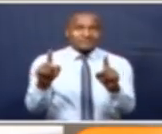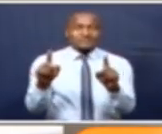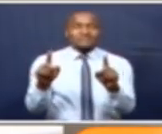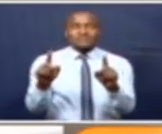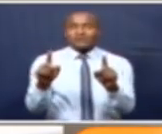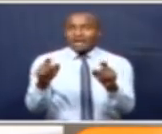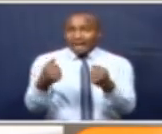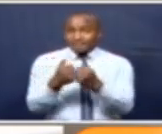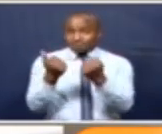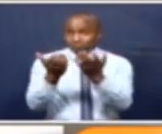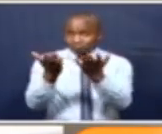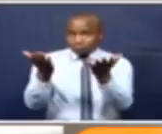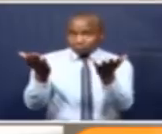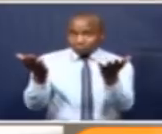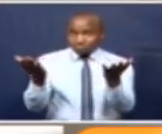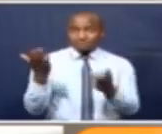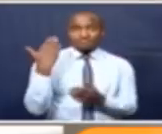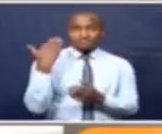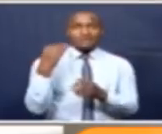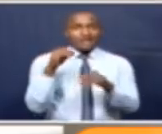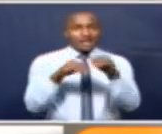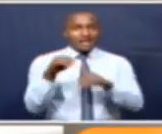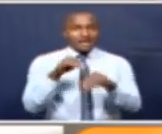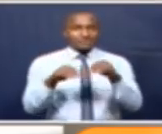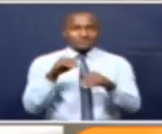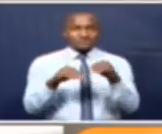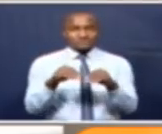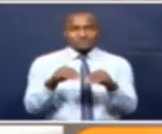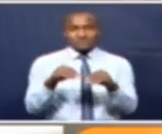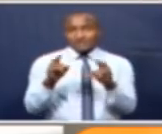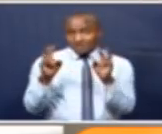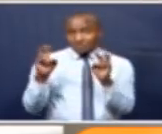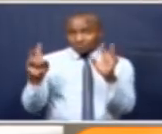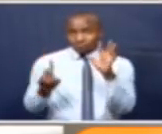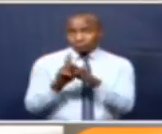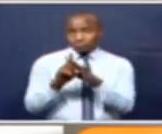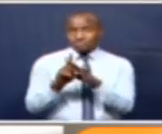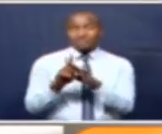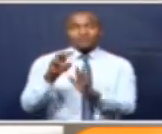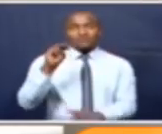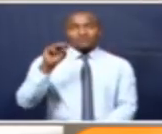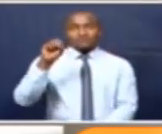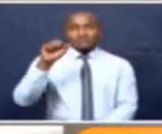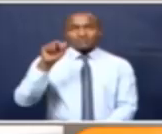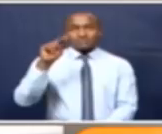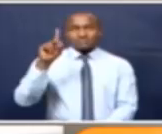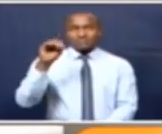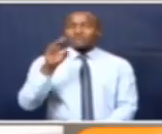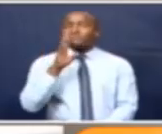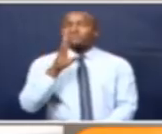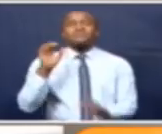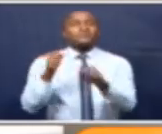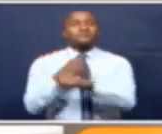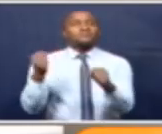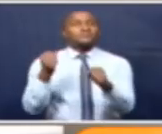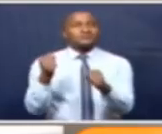colleague, you know, in the last election, because of the brutal murder that happened to our colleague Chris Musambi, they cannot speak. That is the reality. And